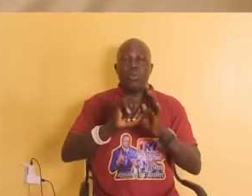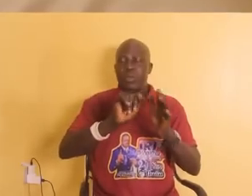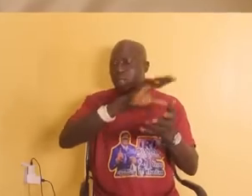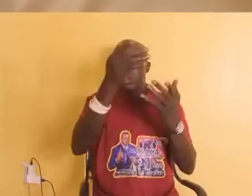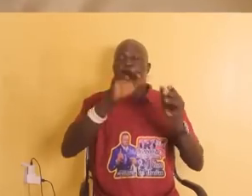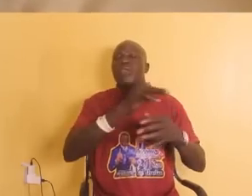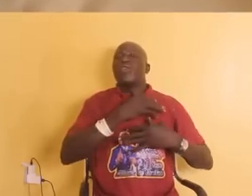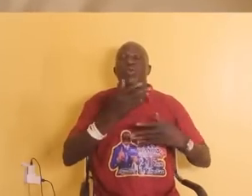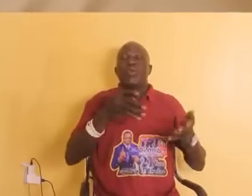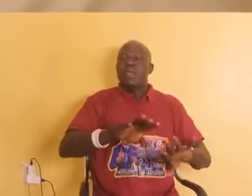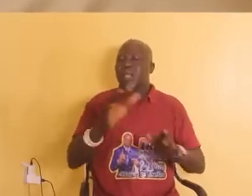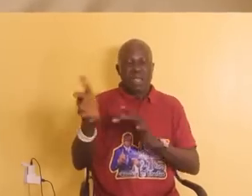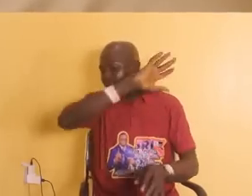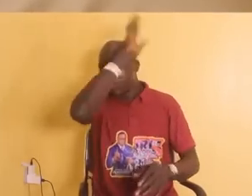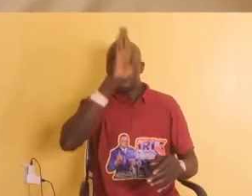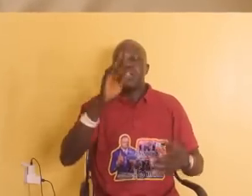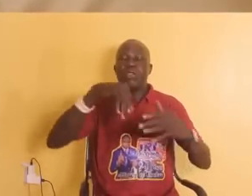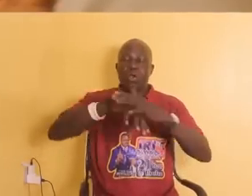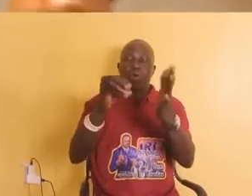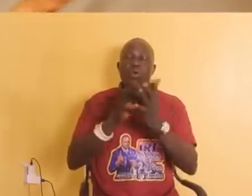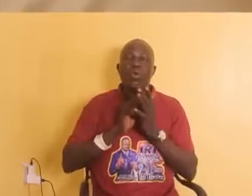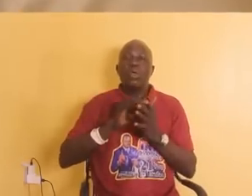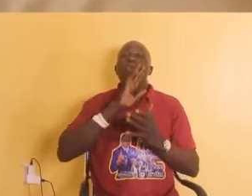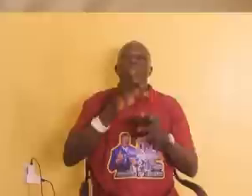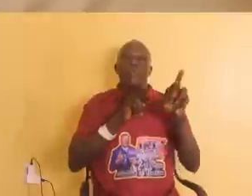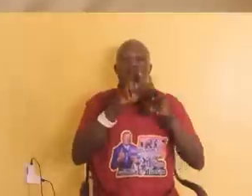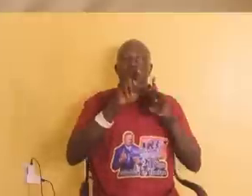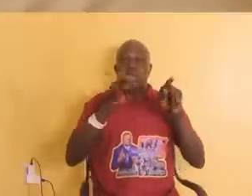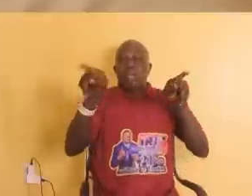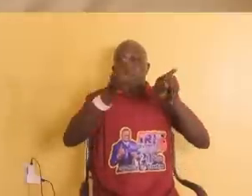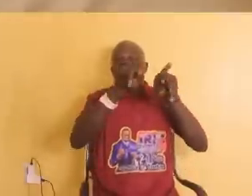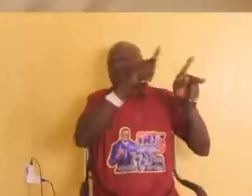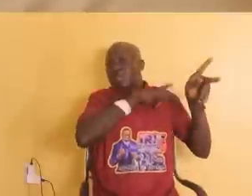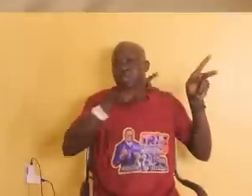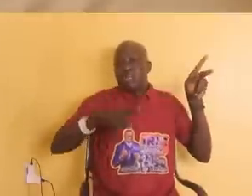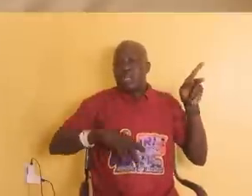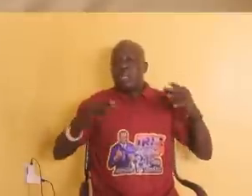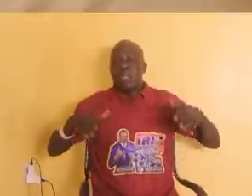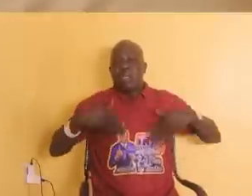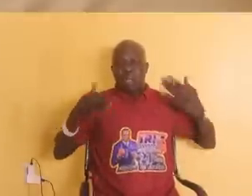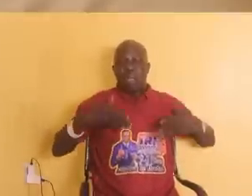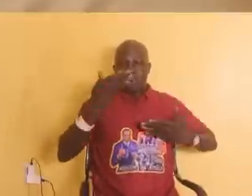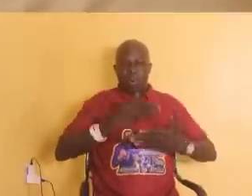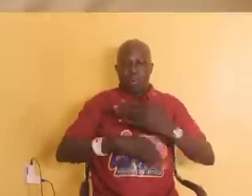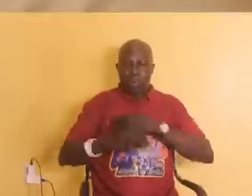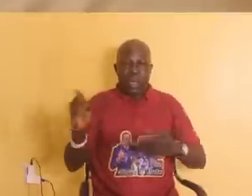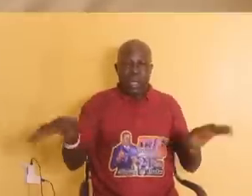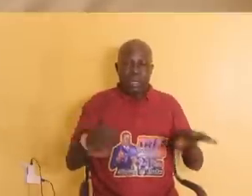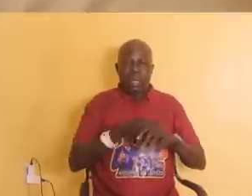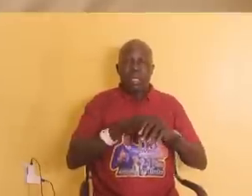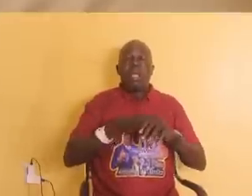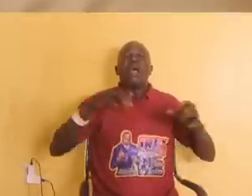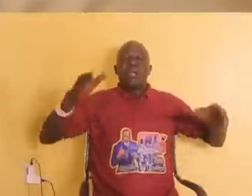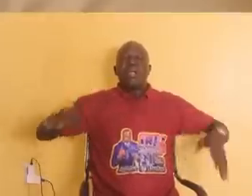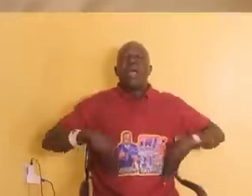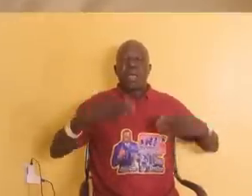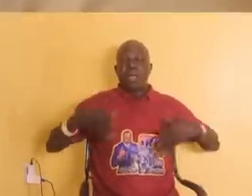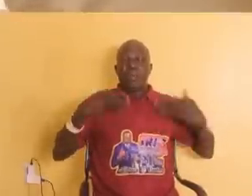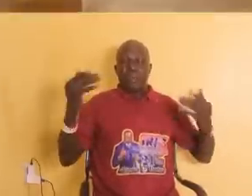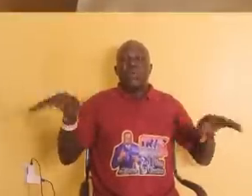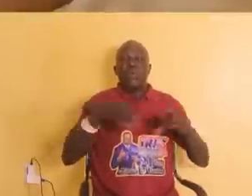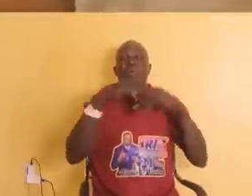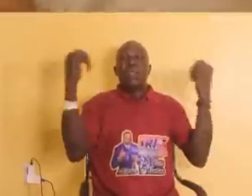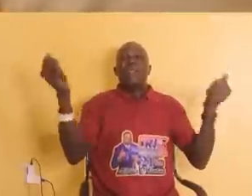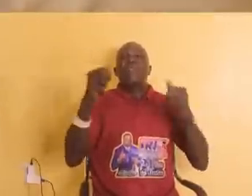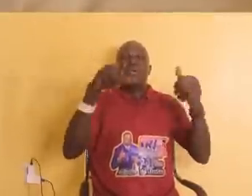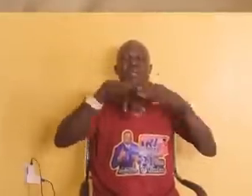Glory has come. Whatever be your portion, Jesus. Happy birthday. Happy wedding anniversary. In